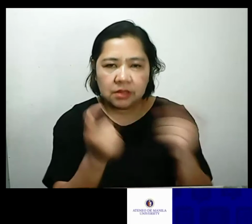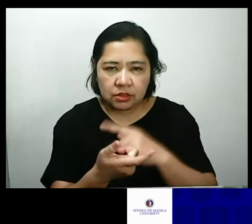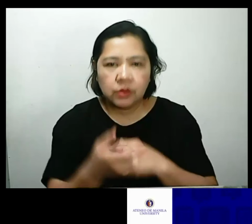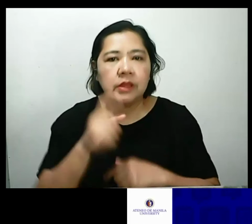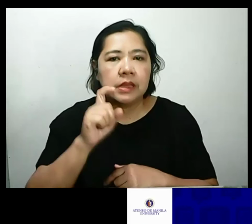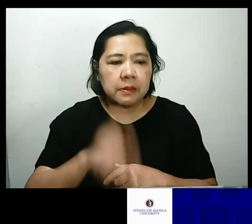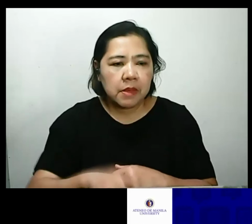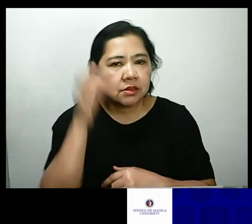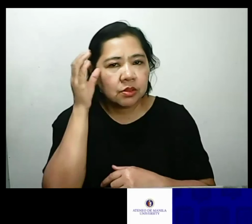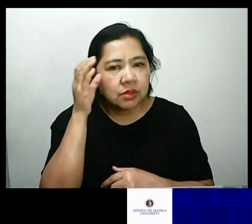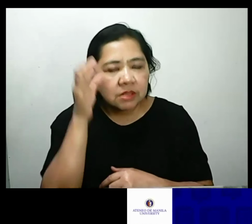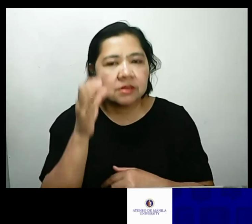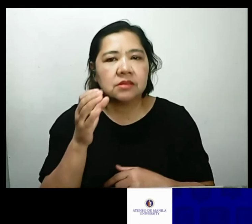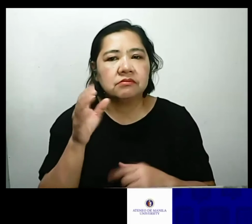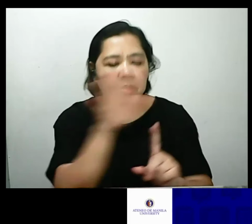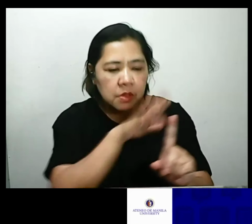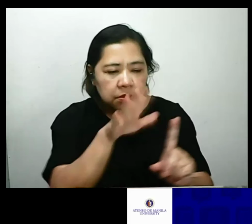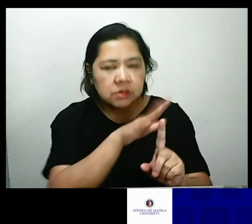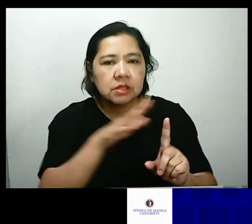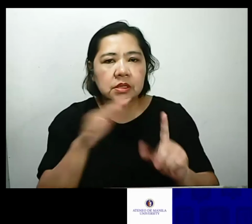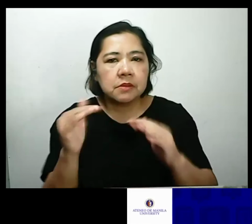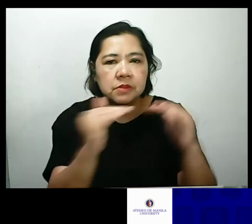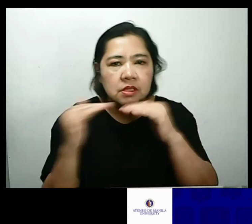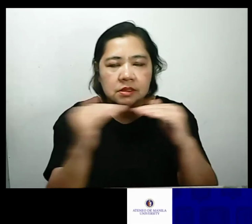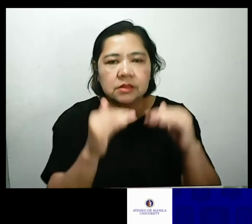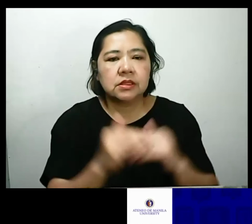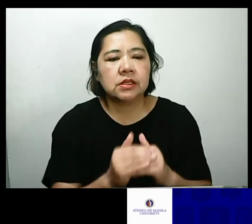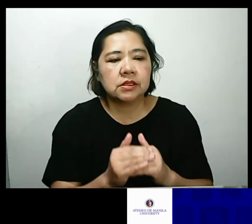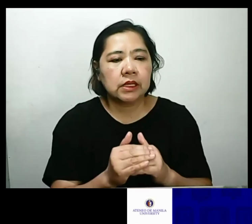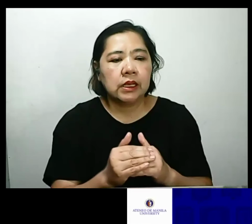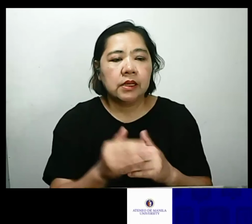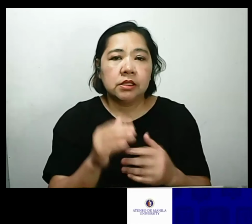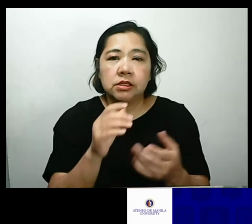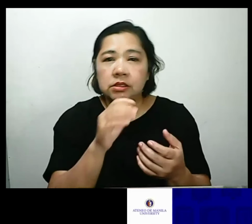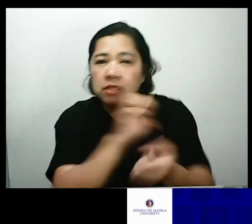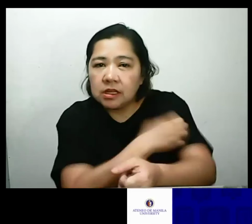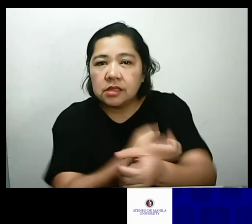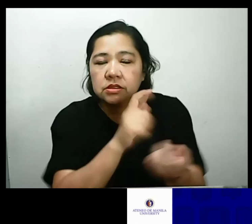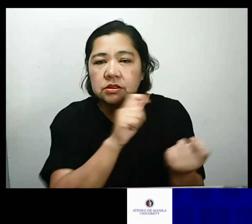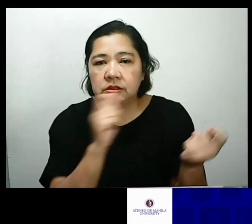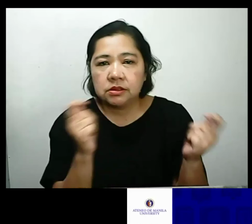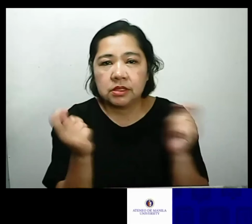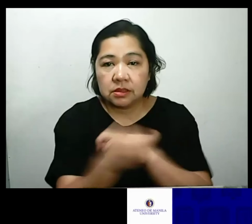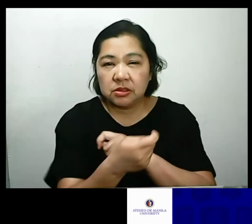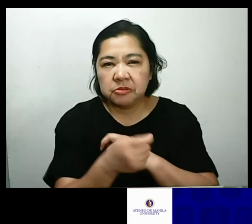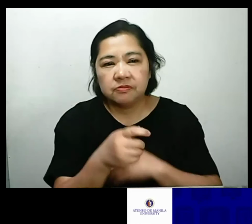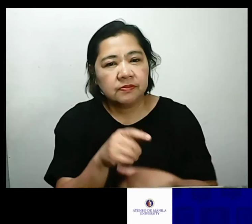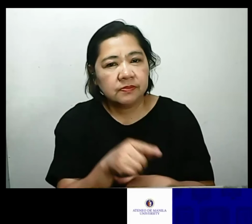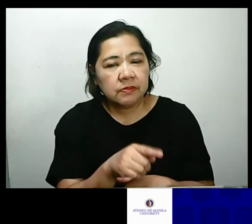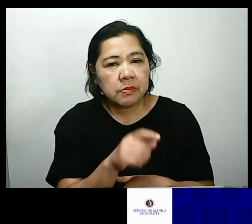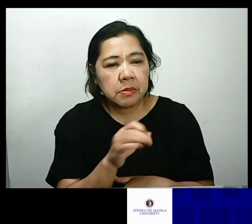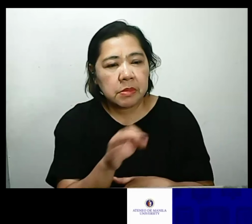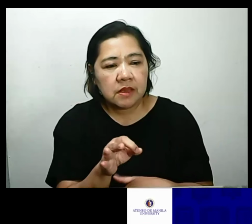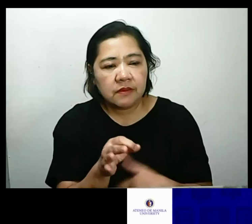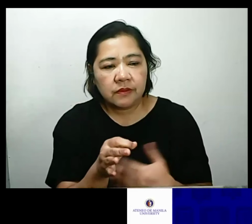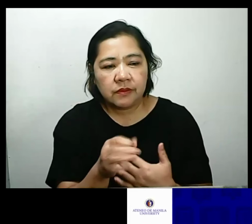We should observe justice in the implementation of energy transition because kung hindi siya mag kasi kapag hindi